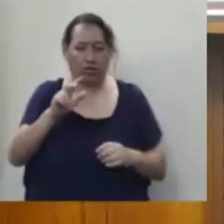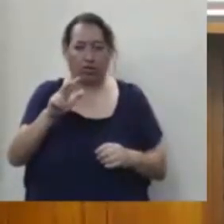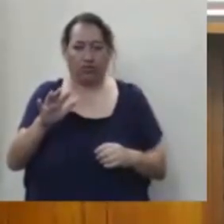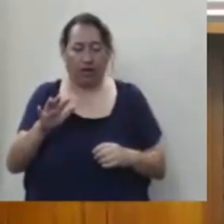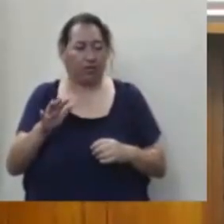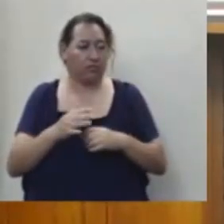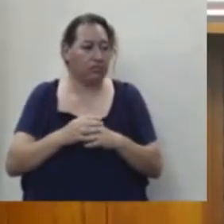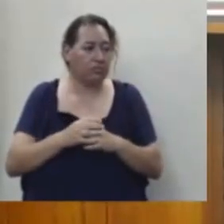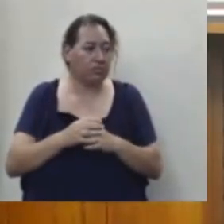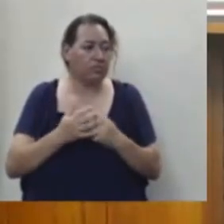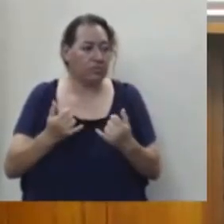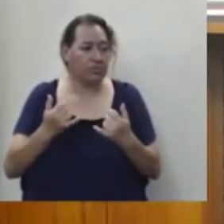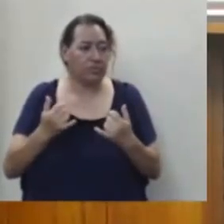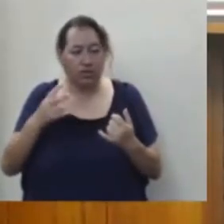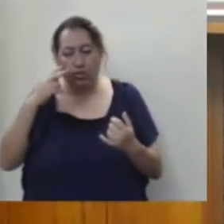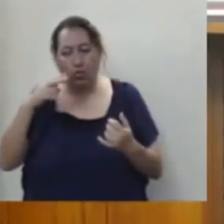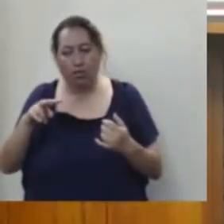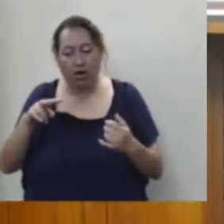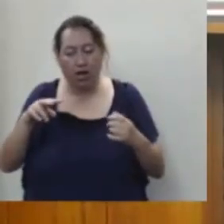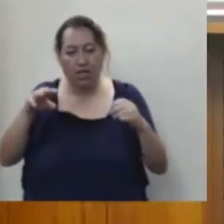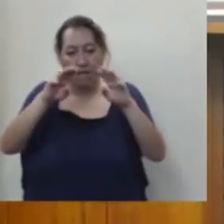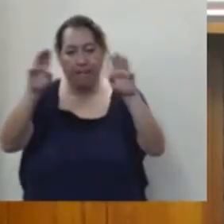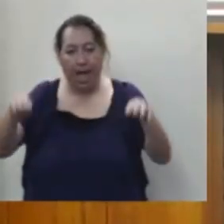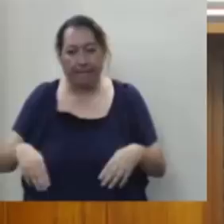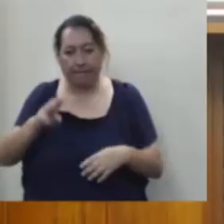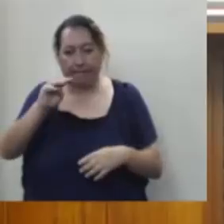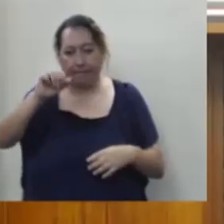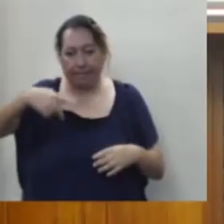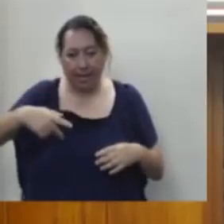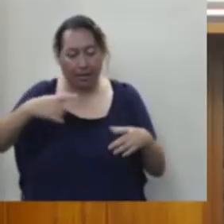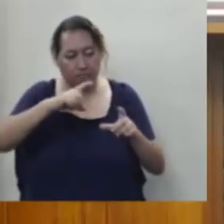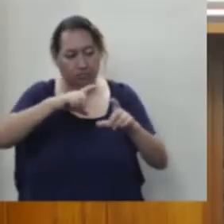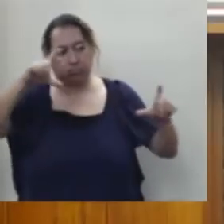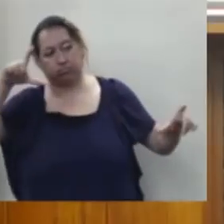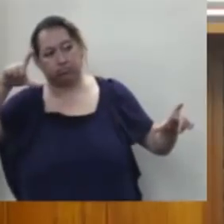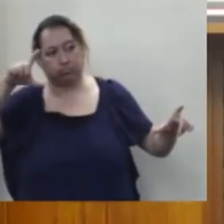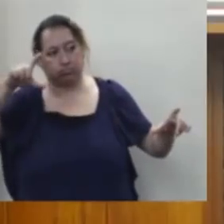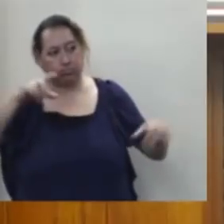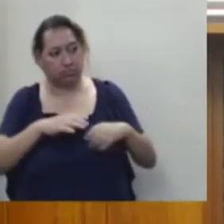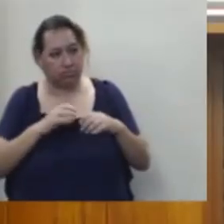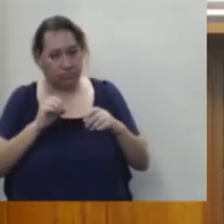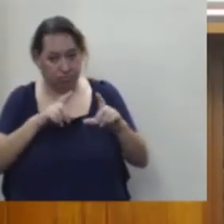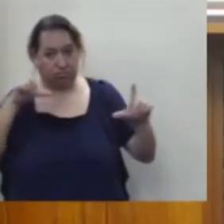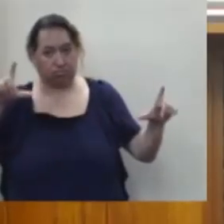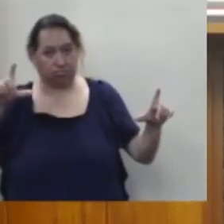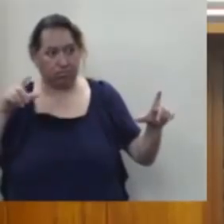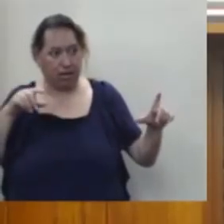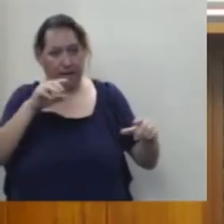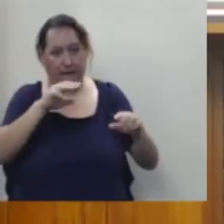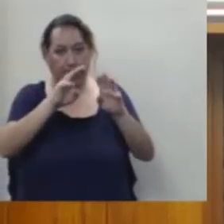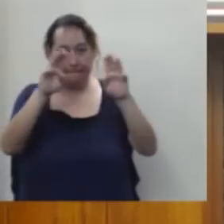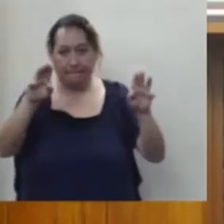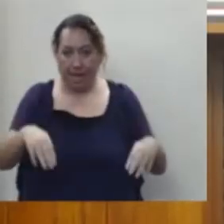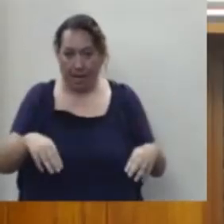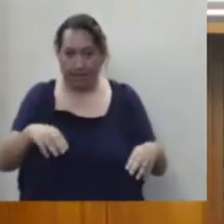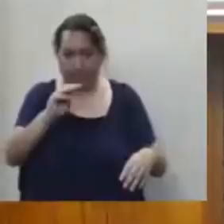When we journey through the map, Stephanie will make our map a lot bigger. And so when we have been